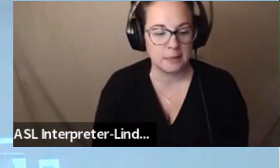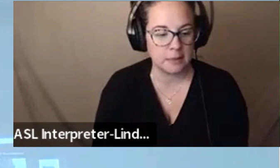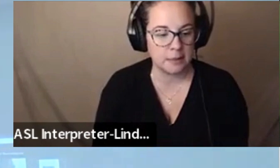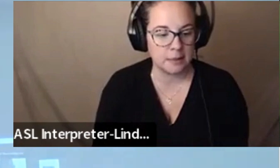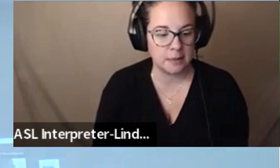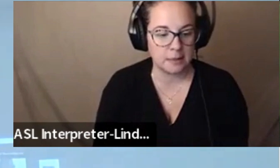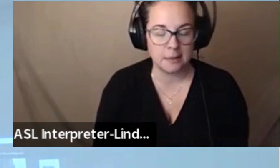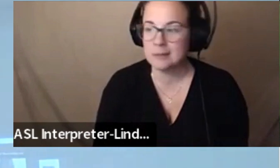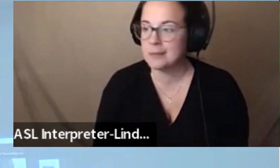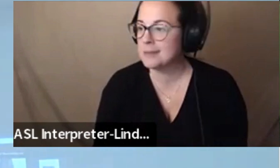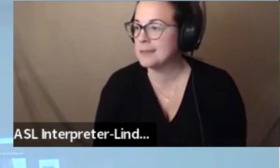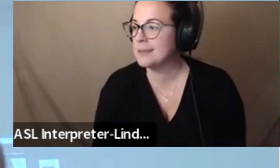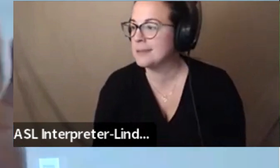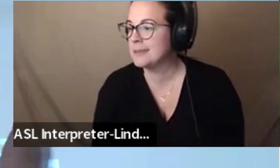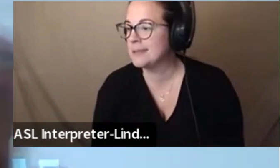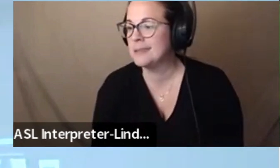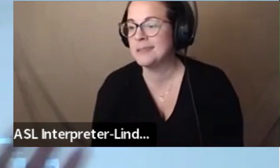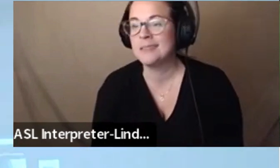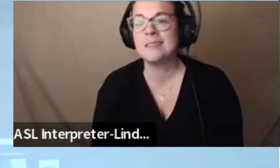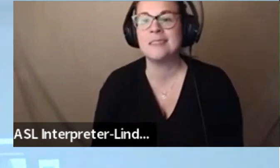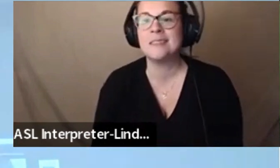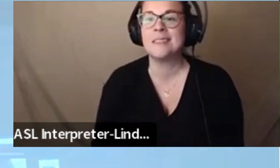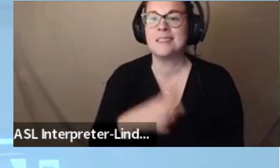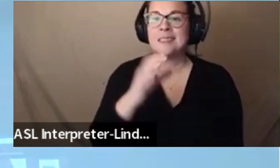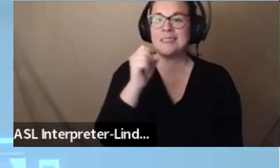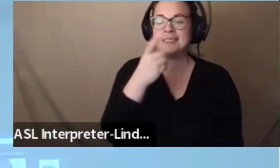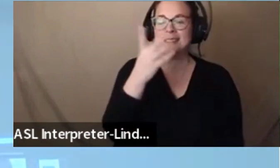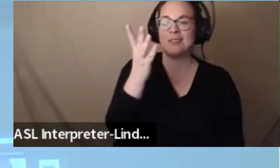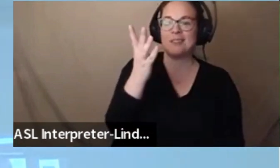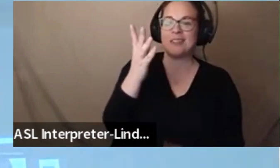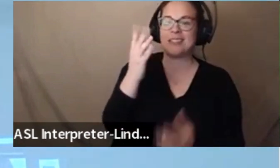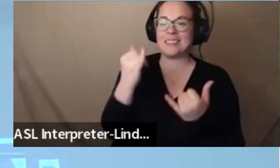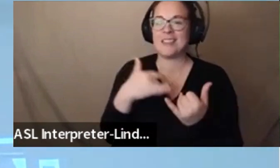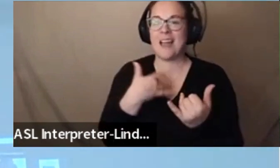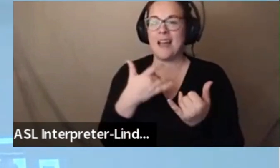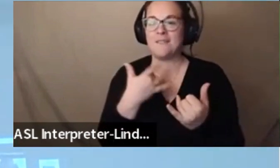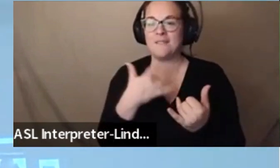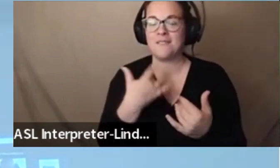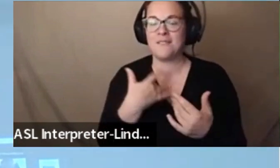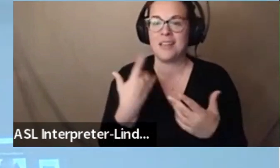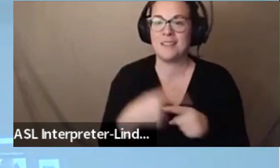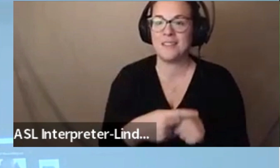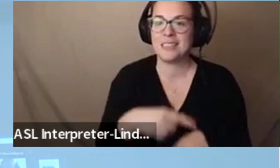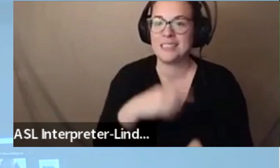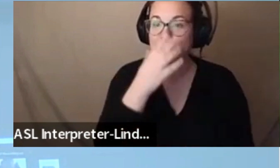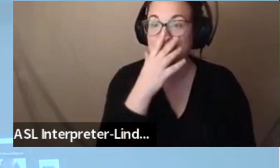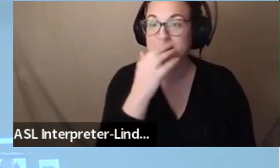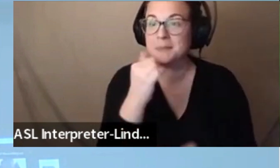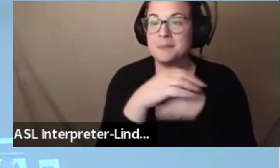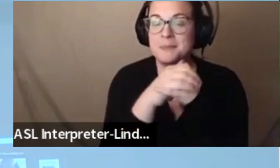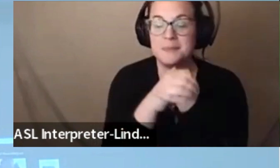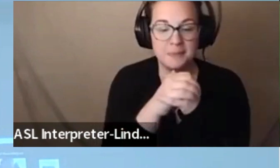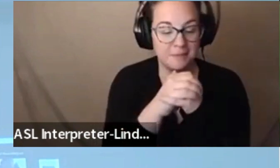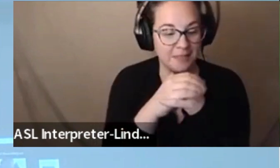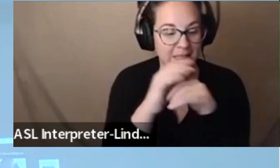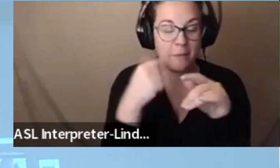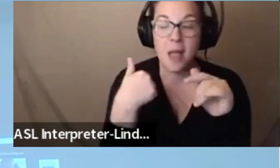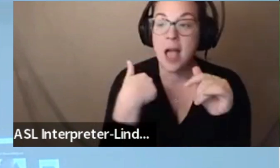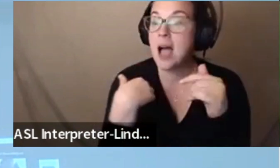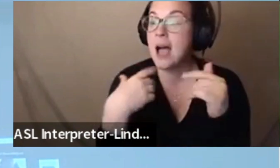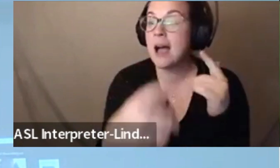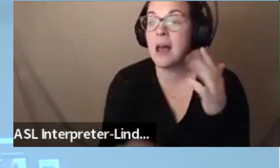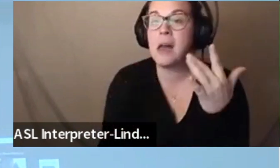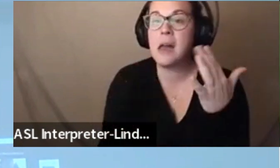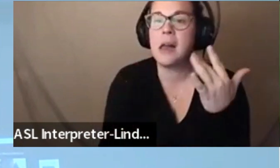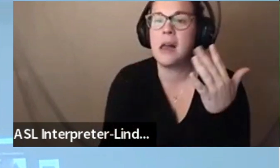minimal production. When I design a production, it's like an installation box. I use as few props as possible. I just want the people to see the characters.